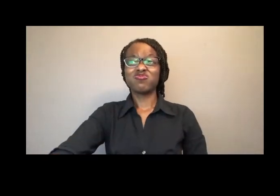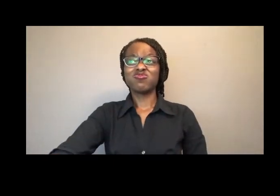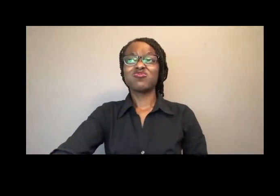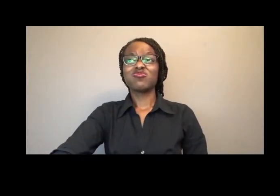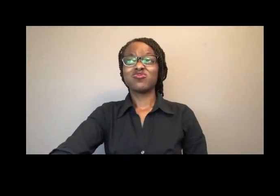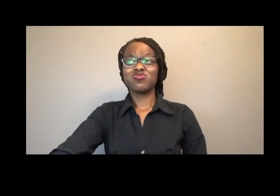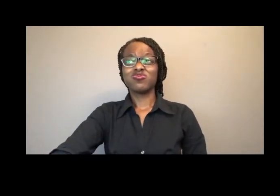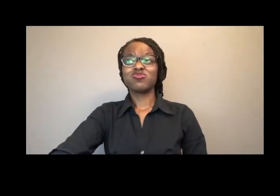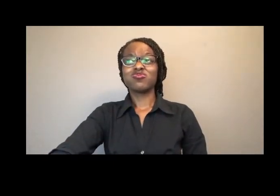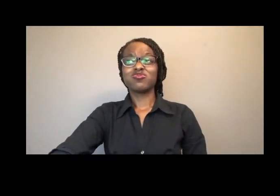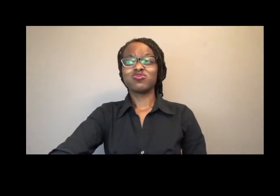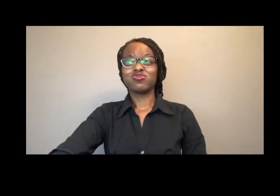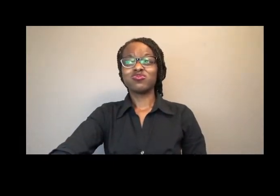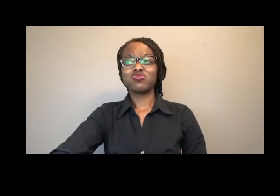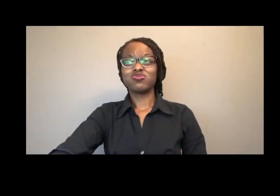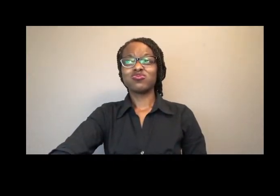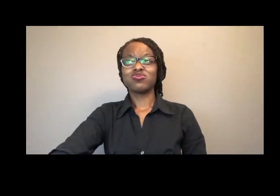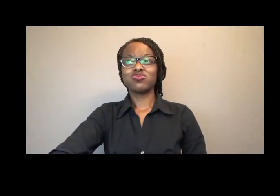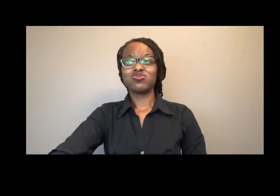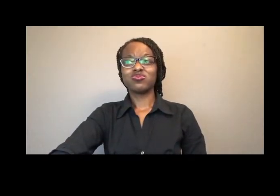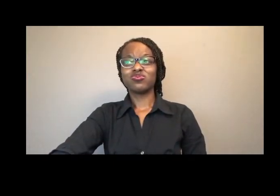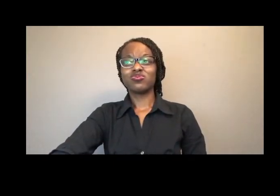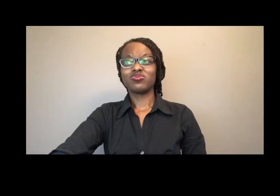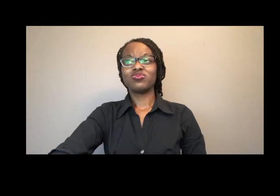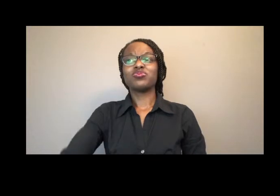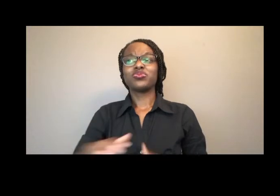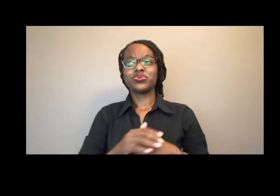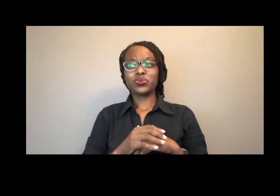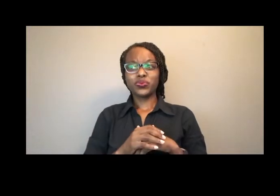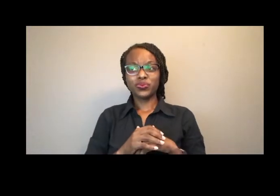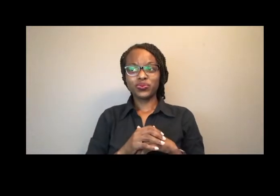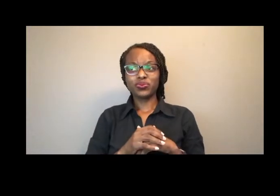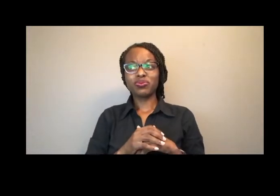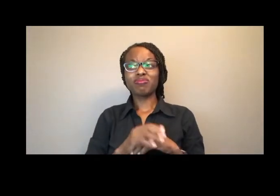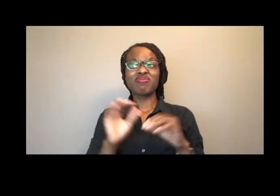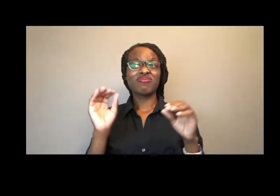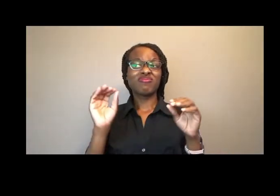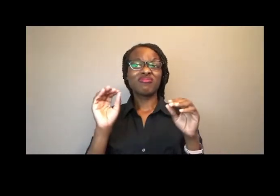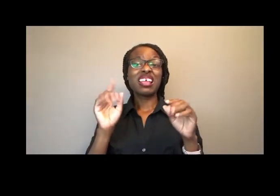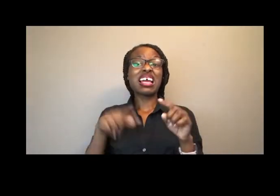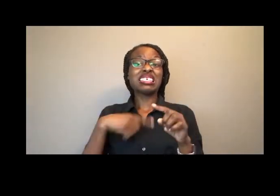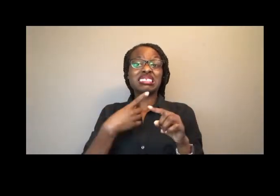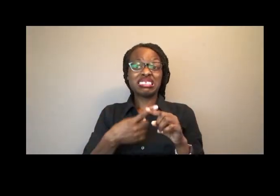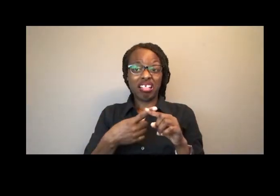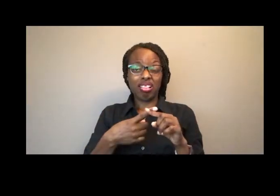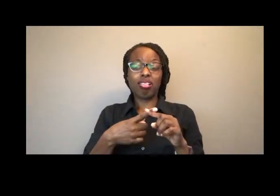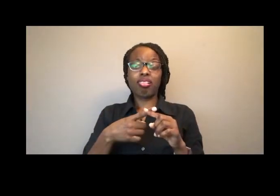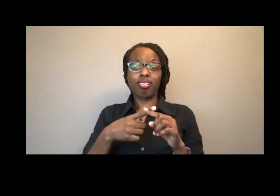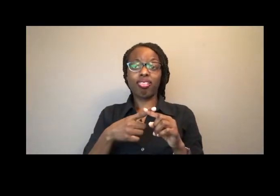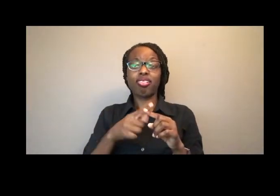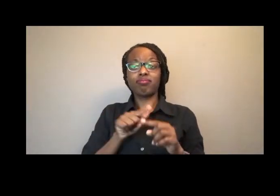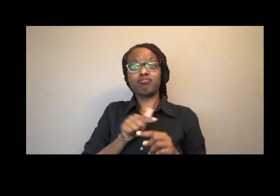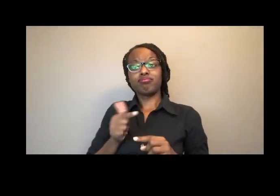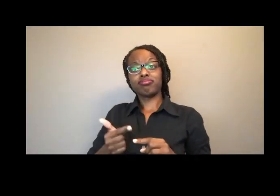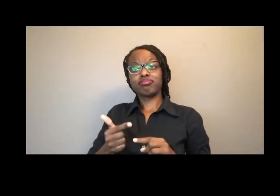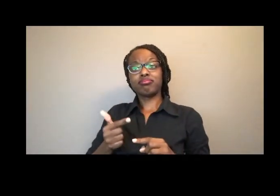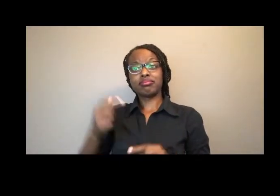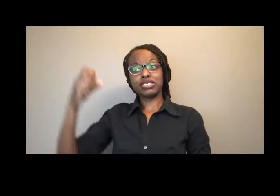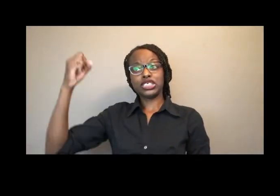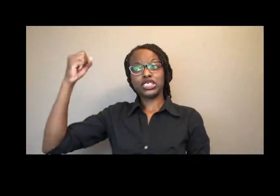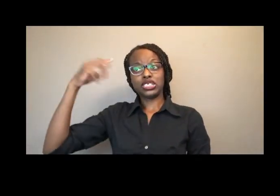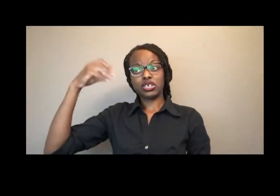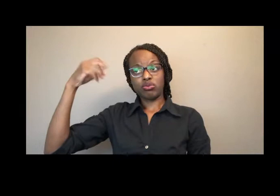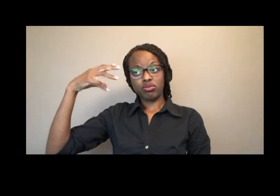And there were only 2 people who showered all 70 to 80